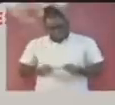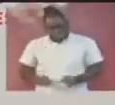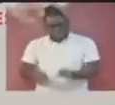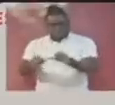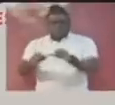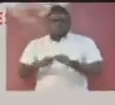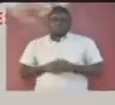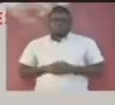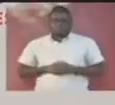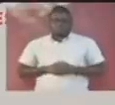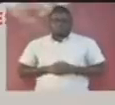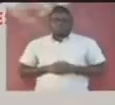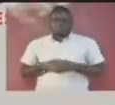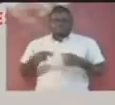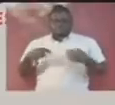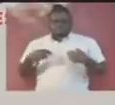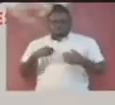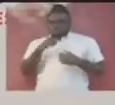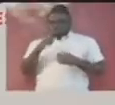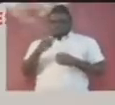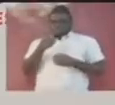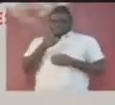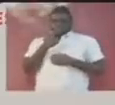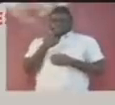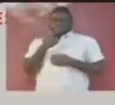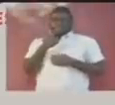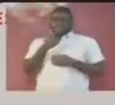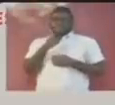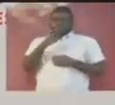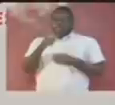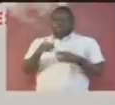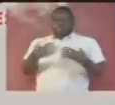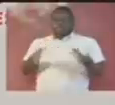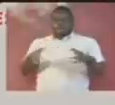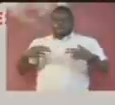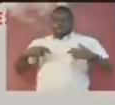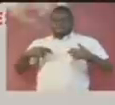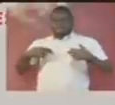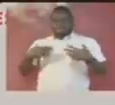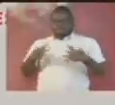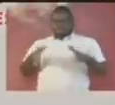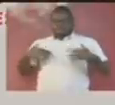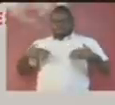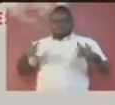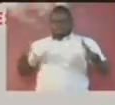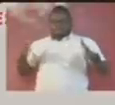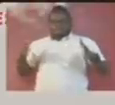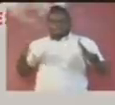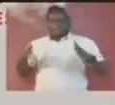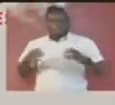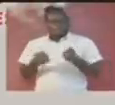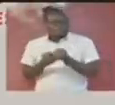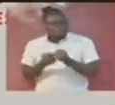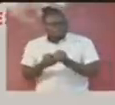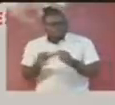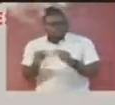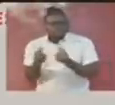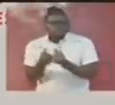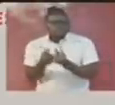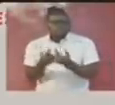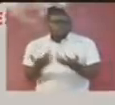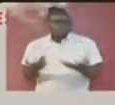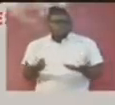as Minister of Health this morning not to have a vigil. This is a very deeply emotional